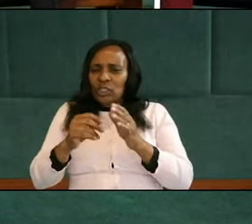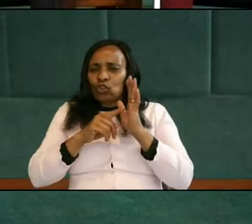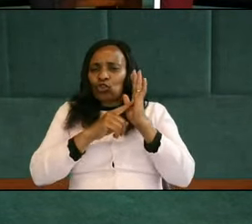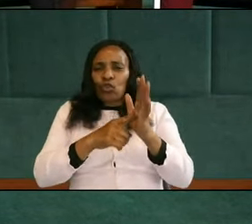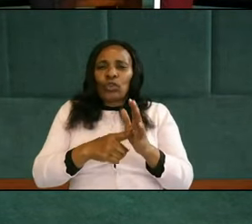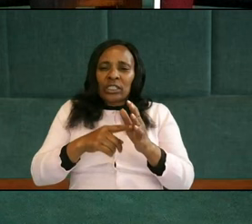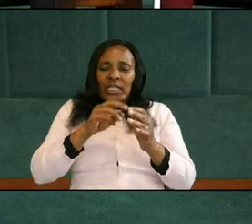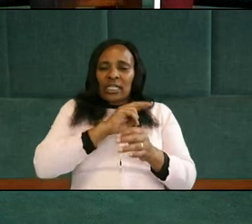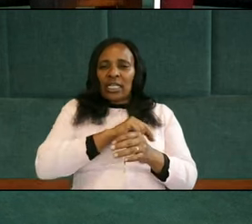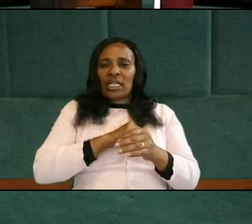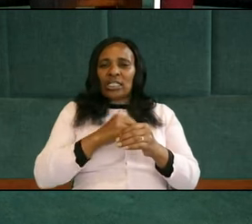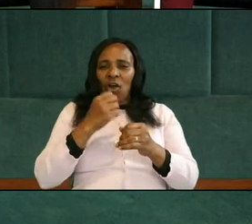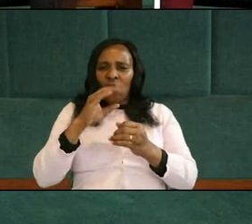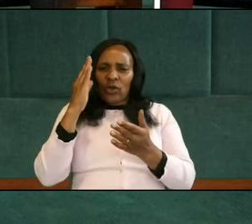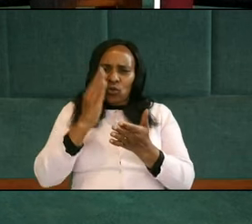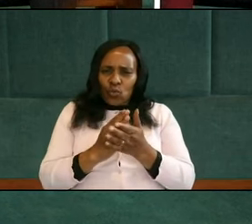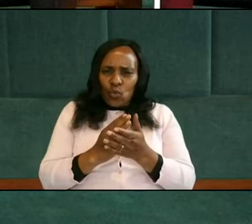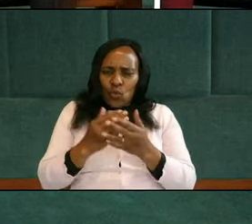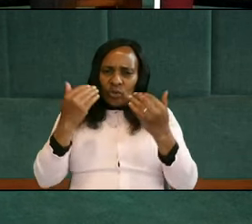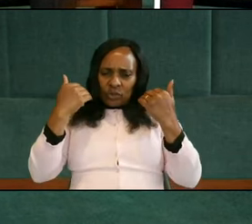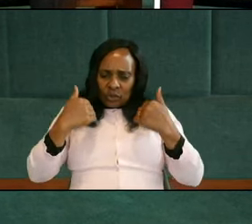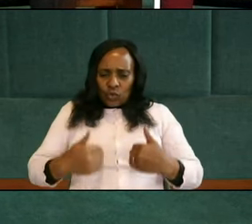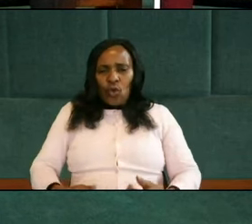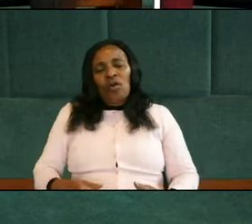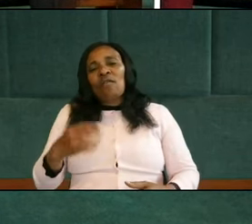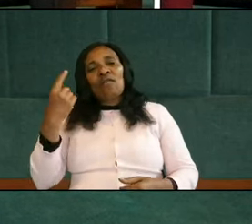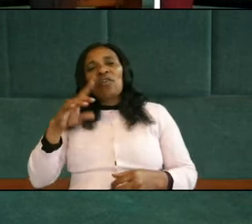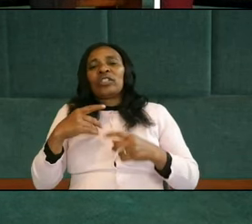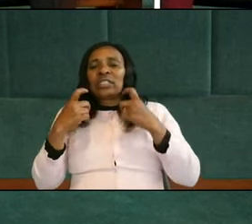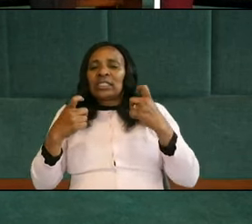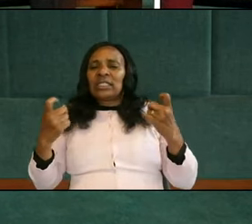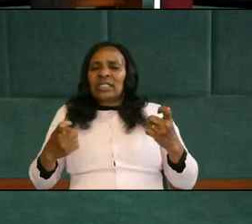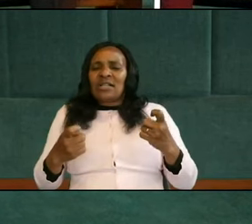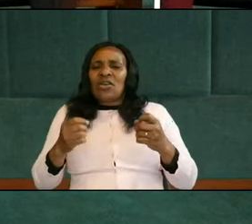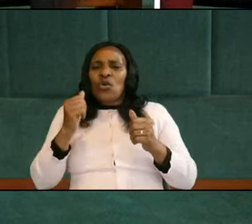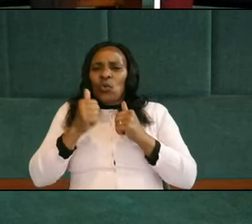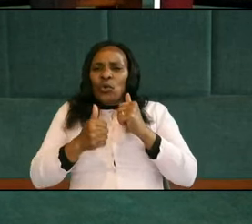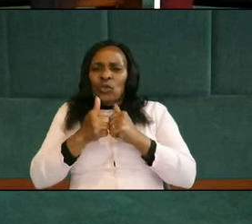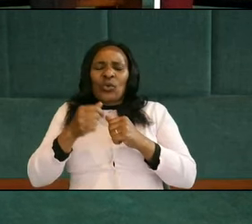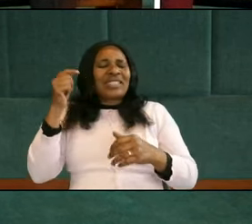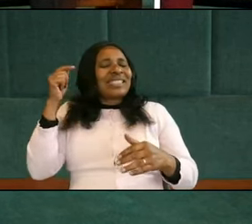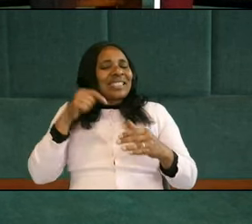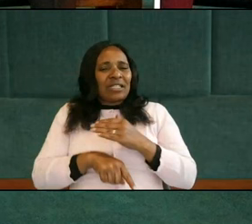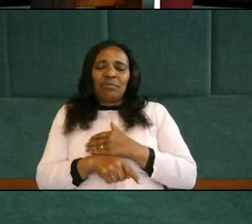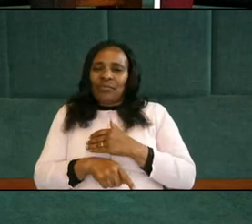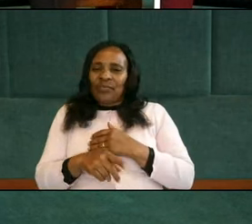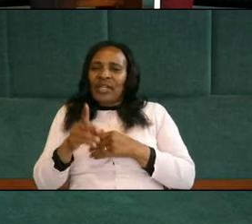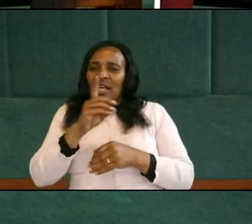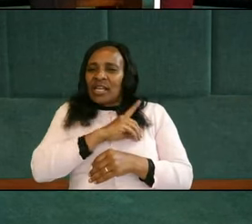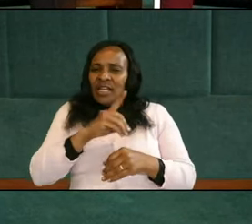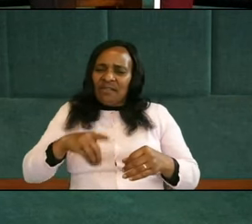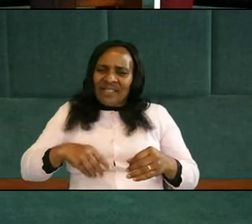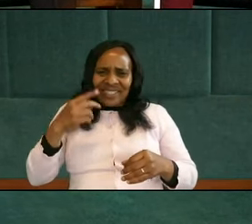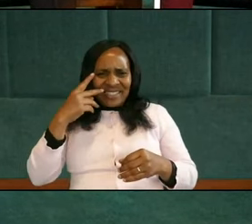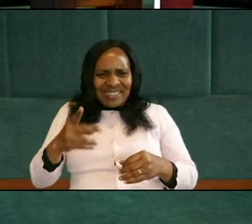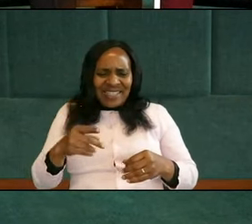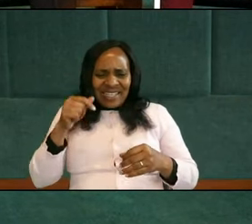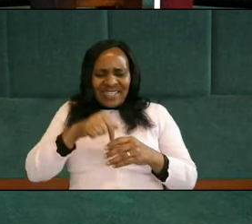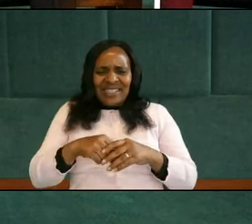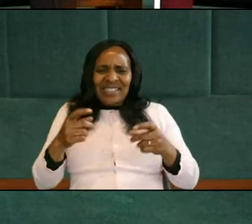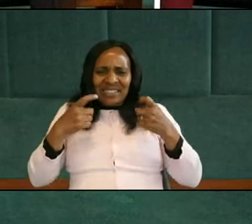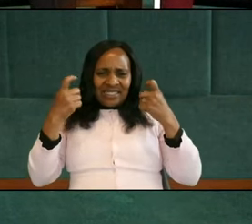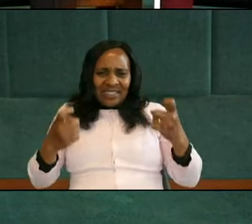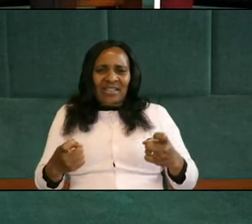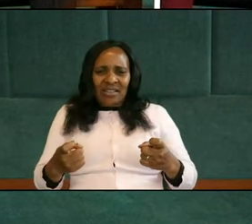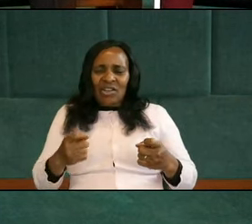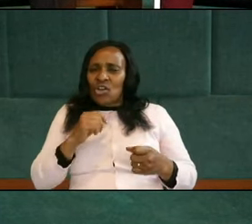nature of true sorrow for sin. His repentance was sincere and deep. David saw the enormity of his transgression.